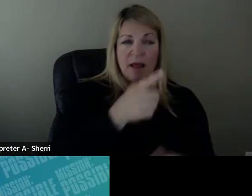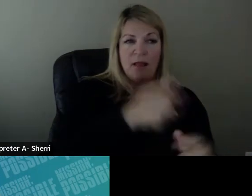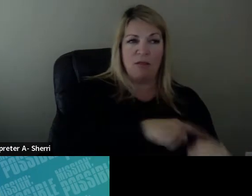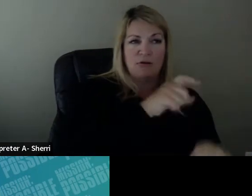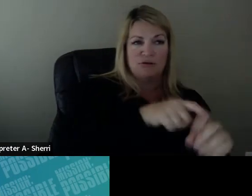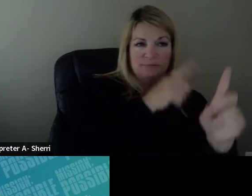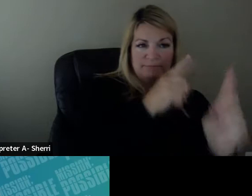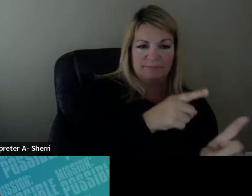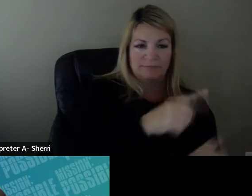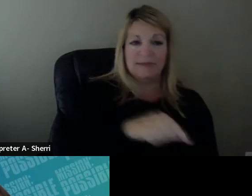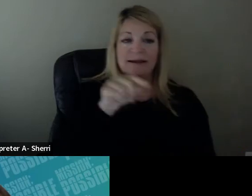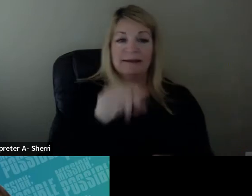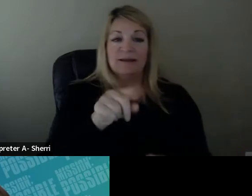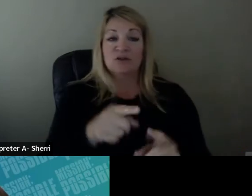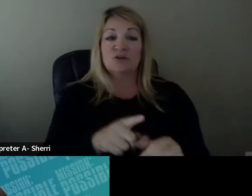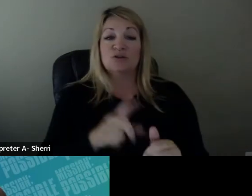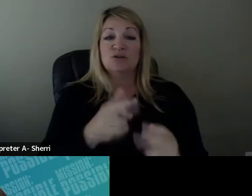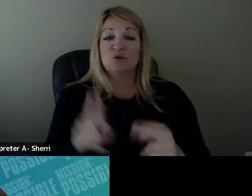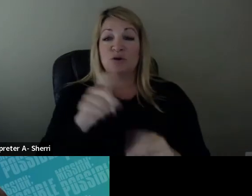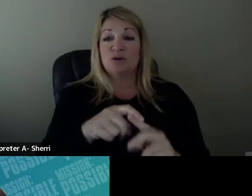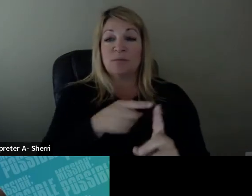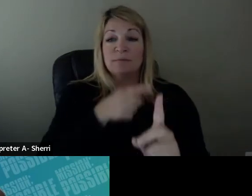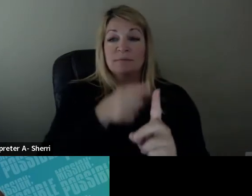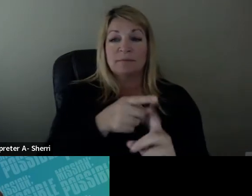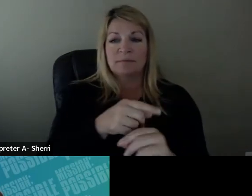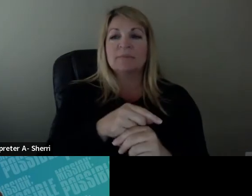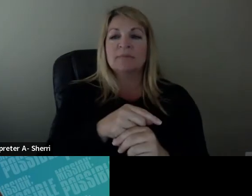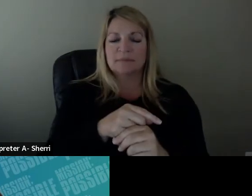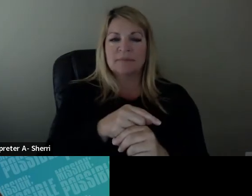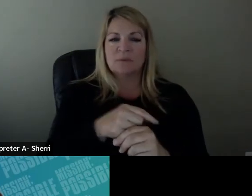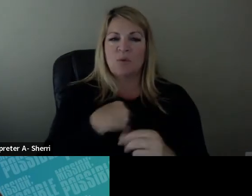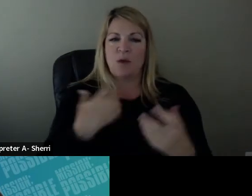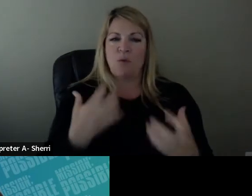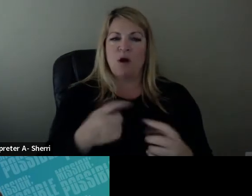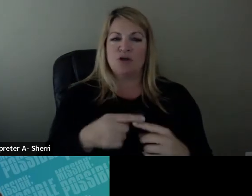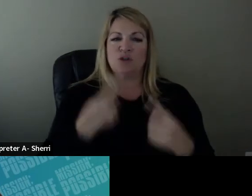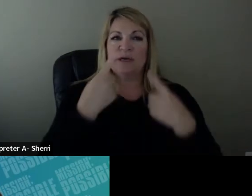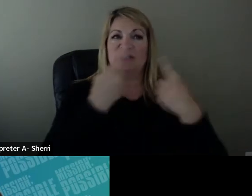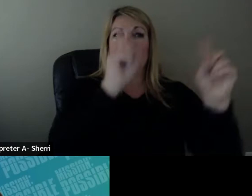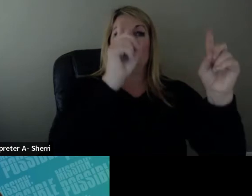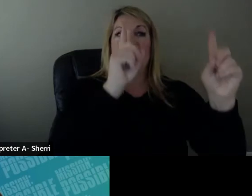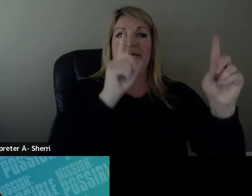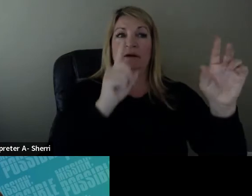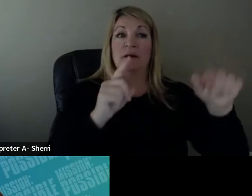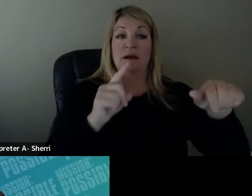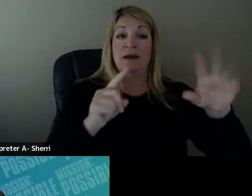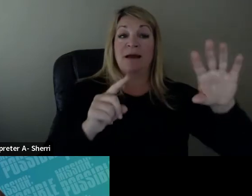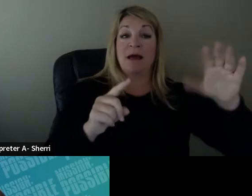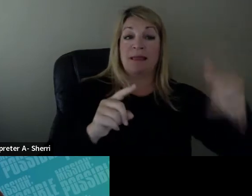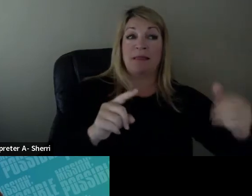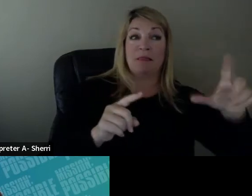achievable within this school year, and also the long-term outcomes that we want to achieve within 3 to 5